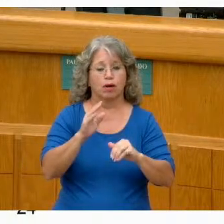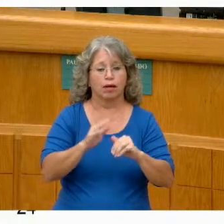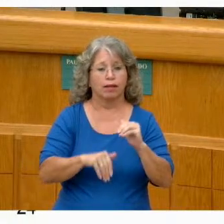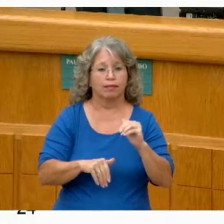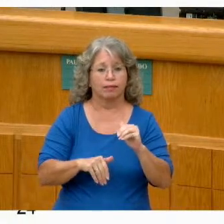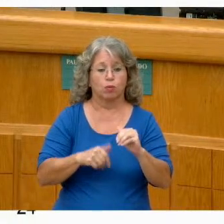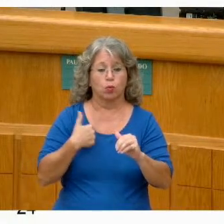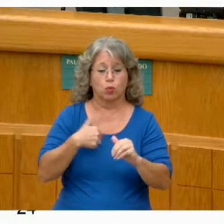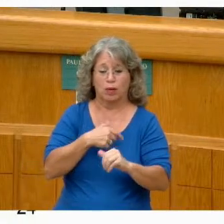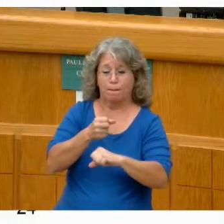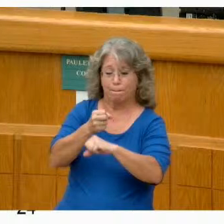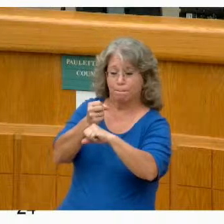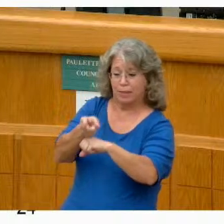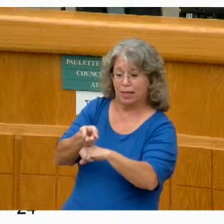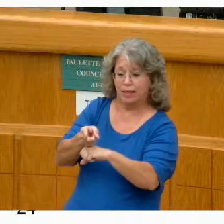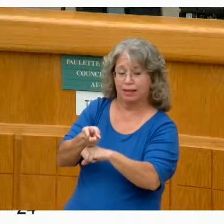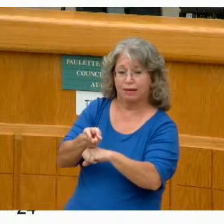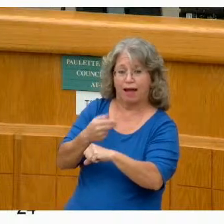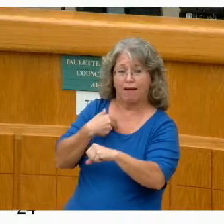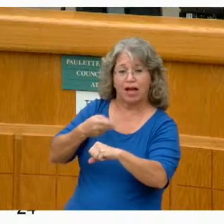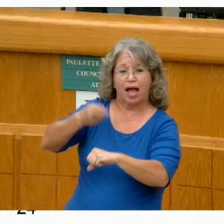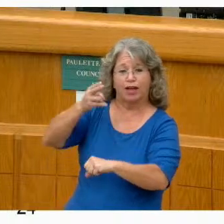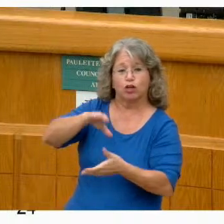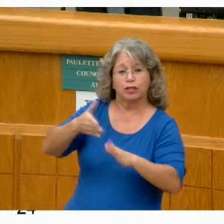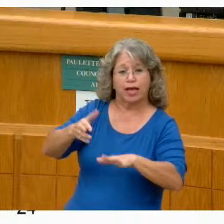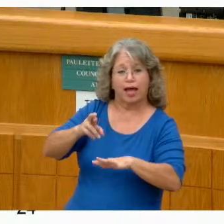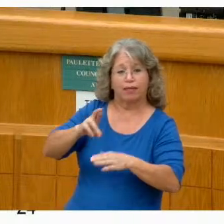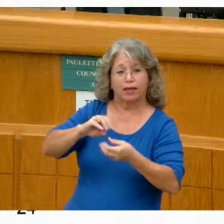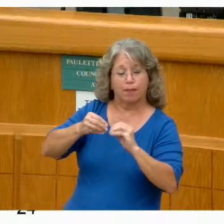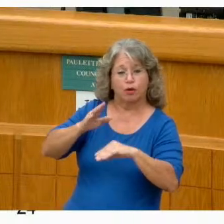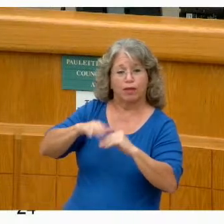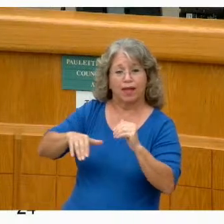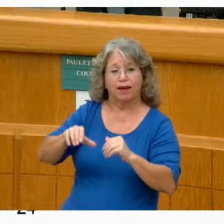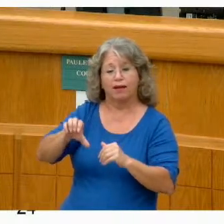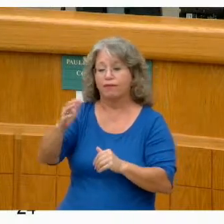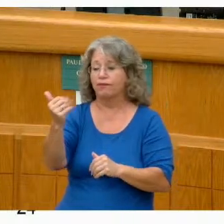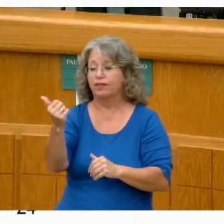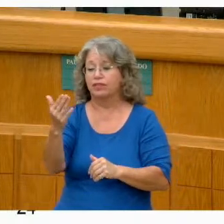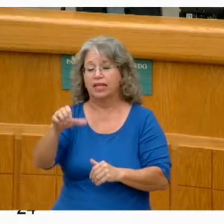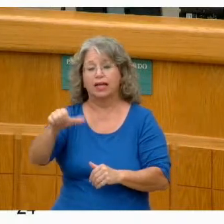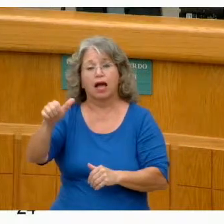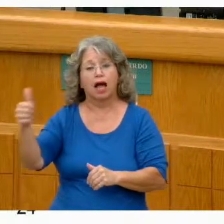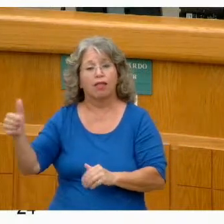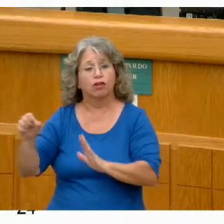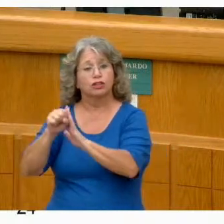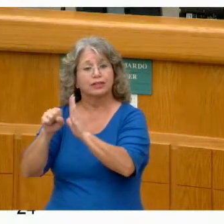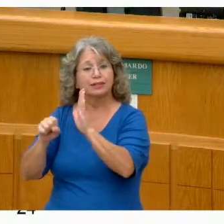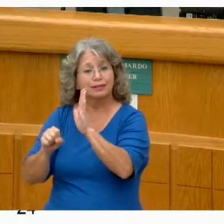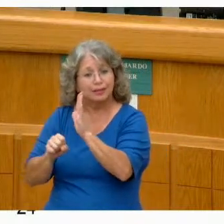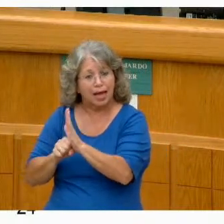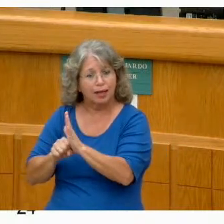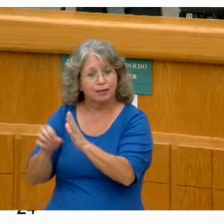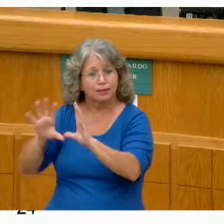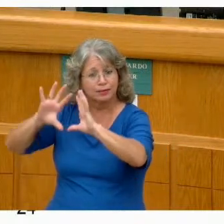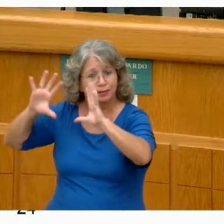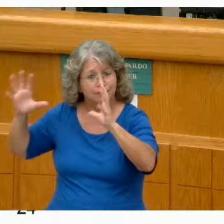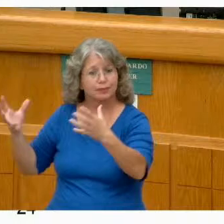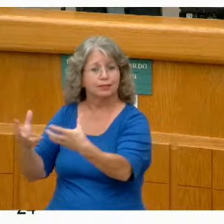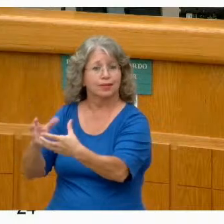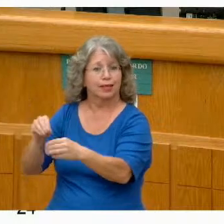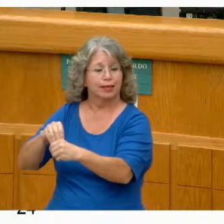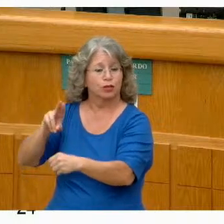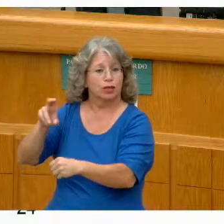states in the United States. And as I said earlier, only one of these states has the equivalent number of people as the coastal